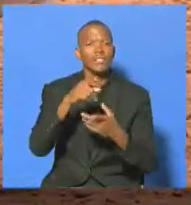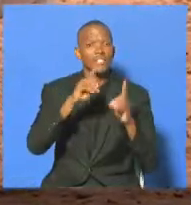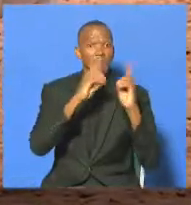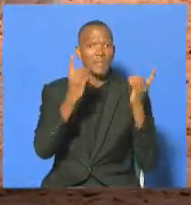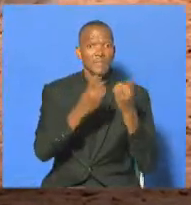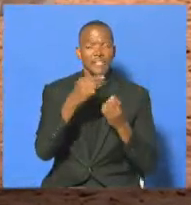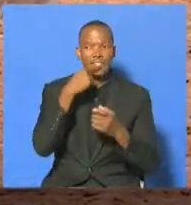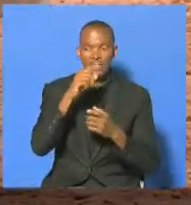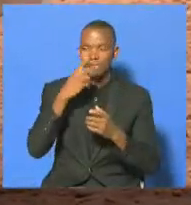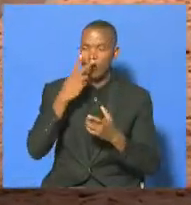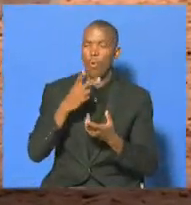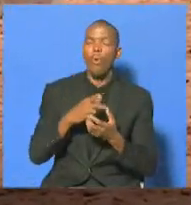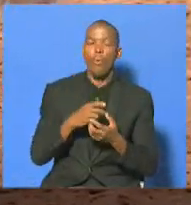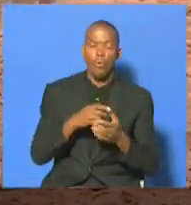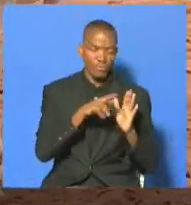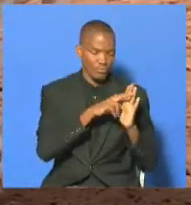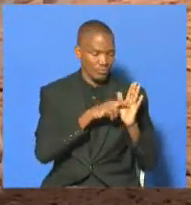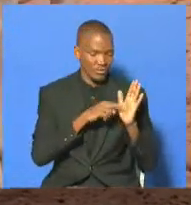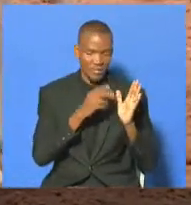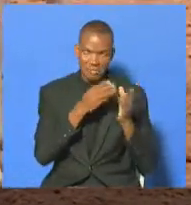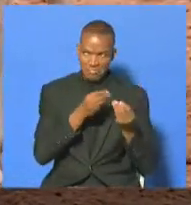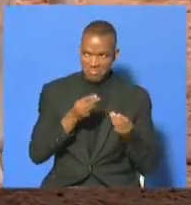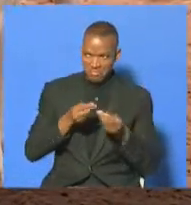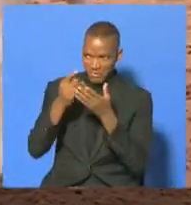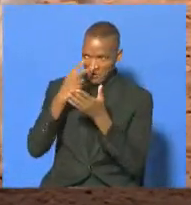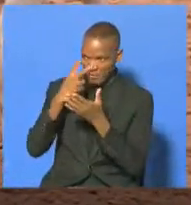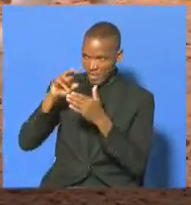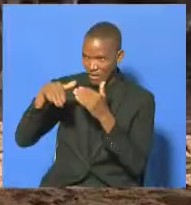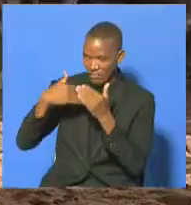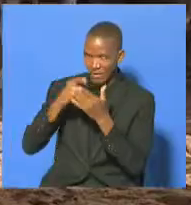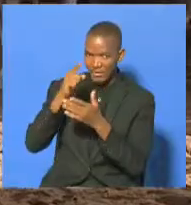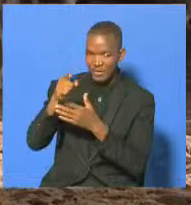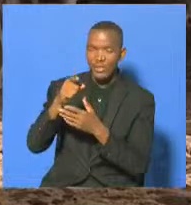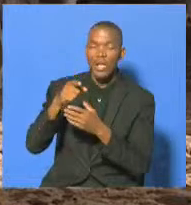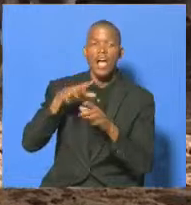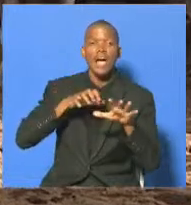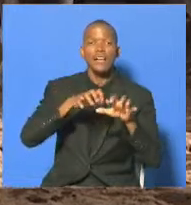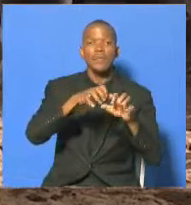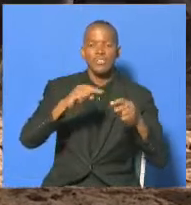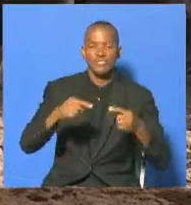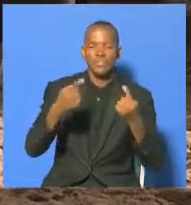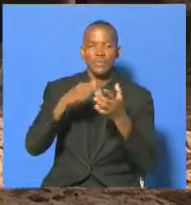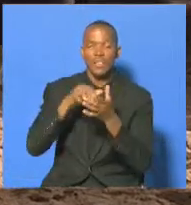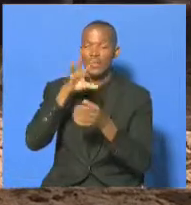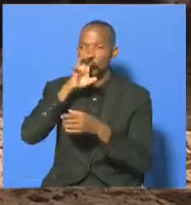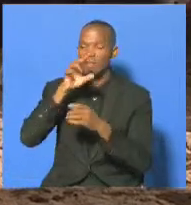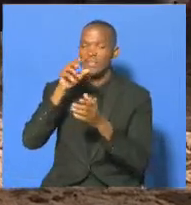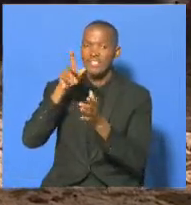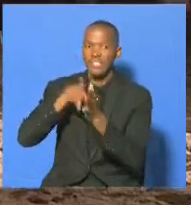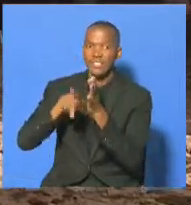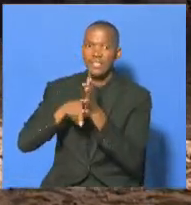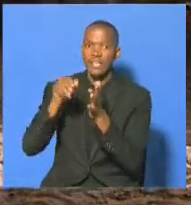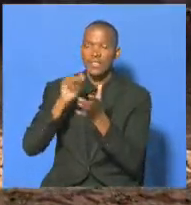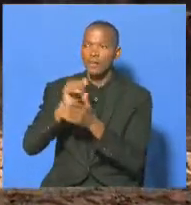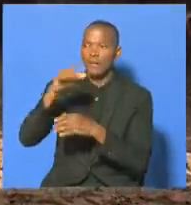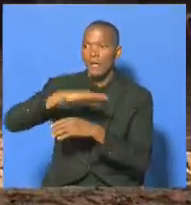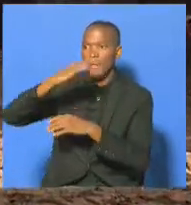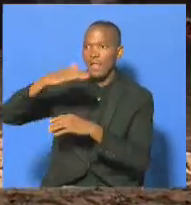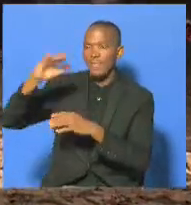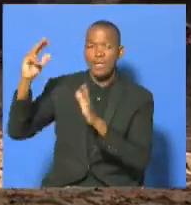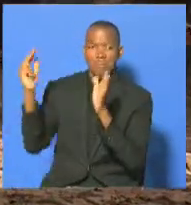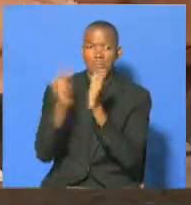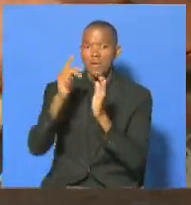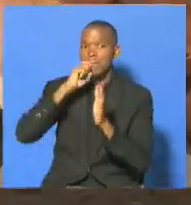has reviewed guidelines to include compensation for the aforementioned animals and are waiting for approval by Parliament.